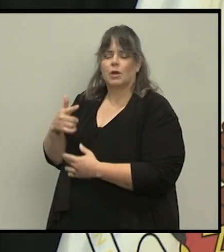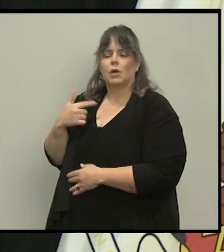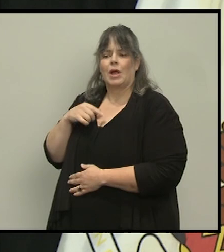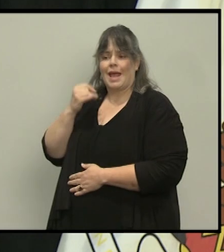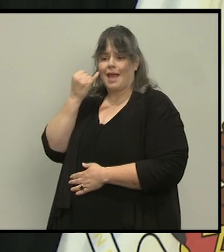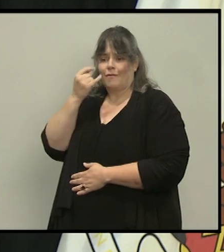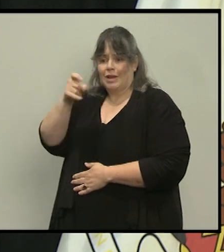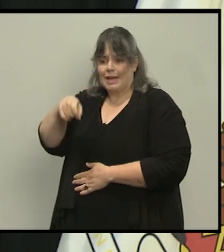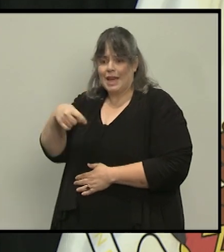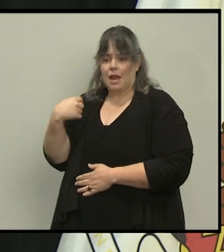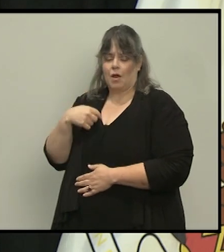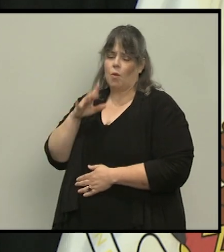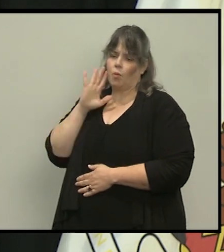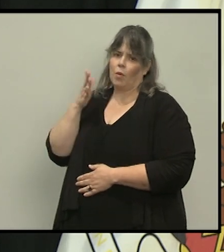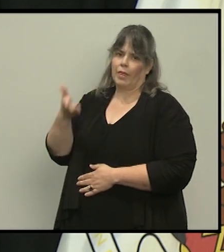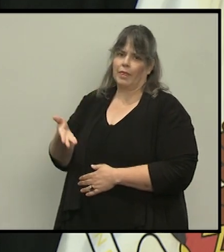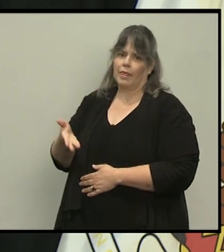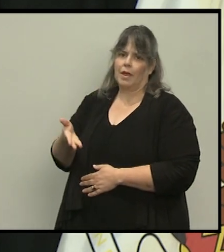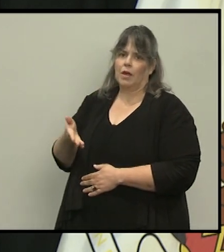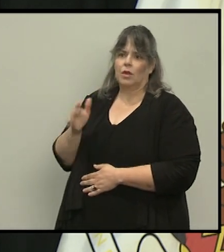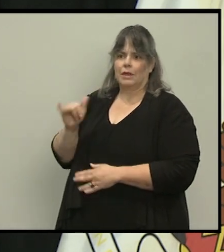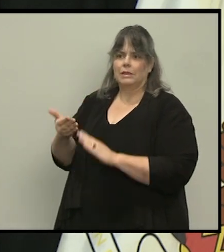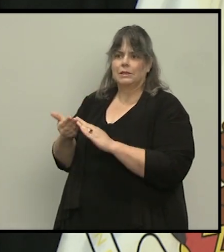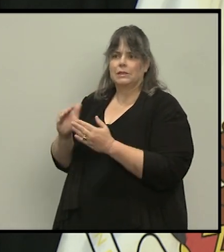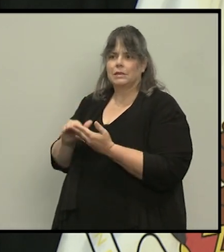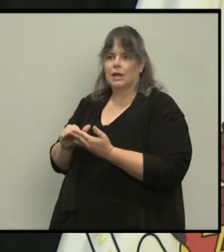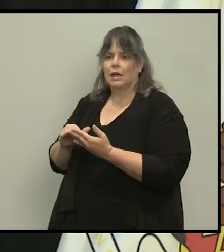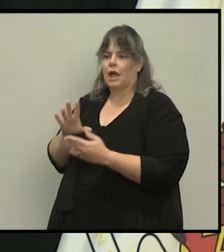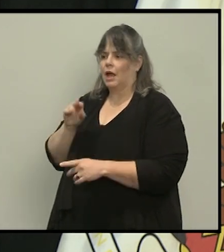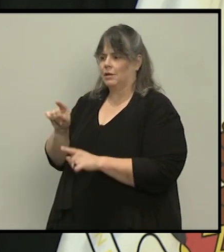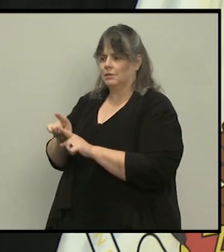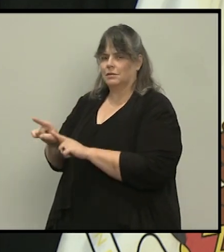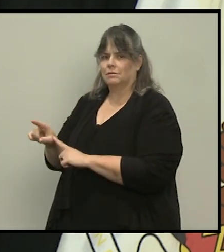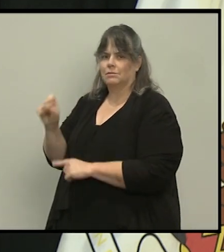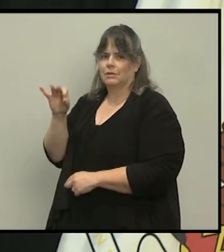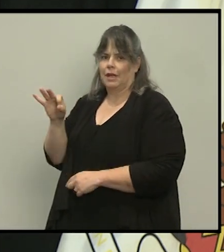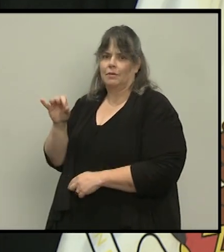of San Francisco, as well as the San Francisco Police Department.